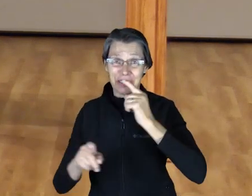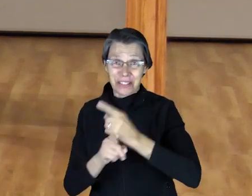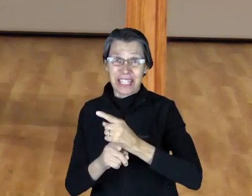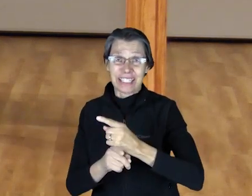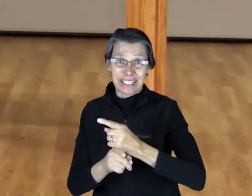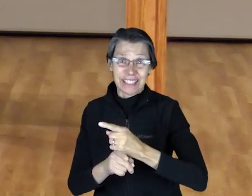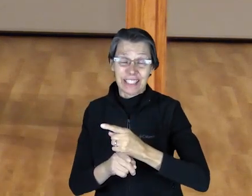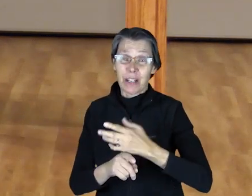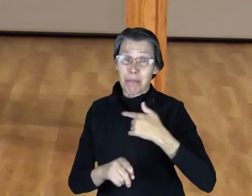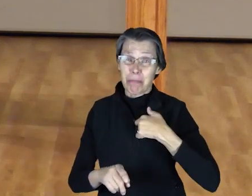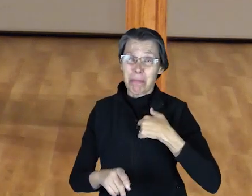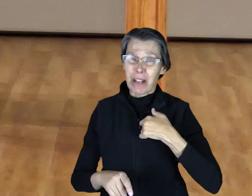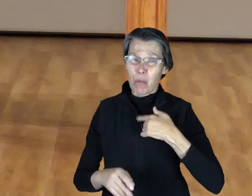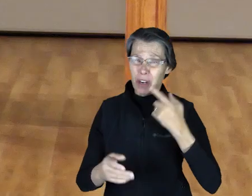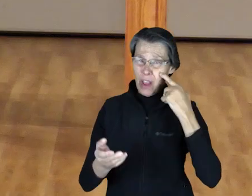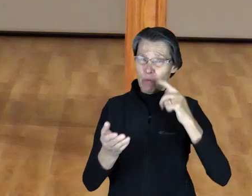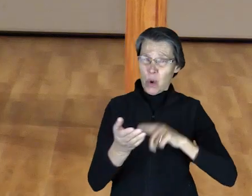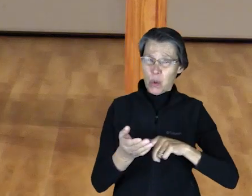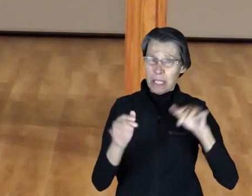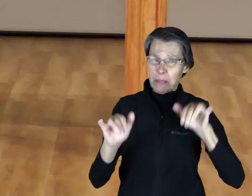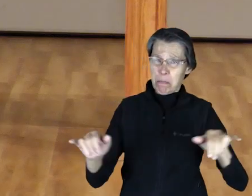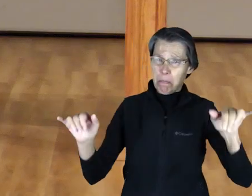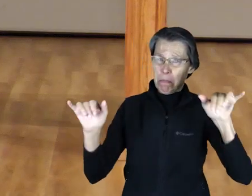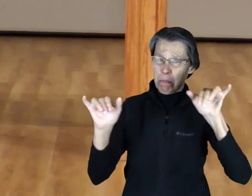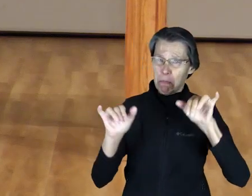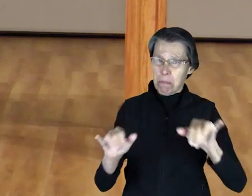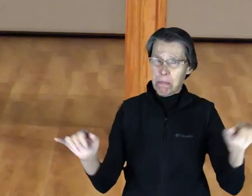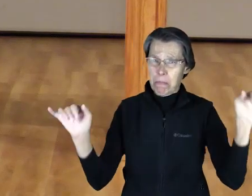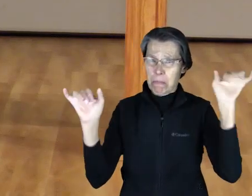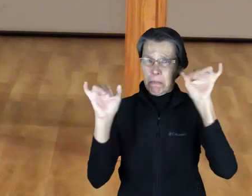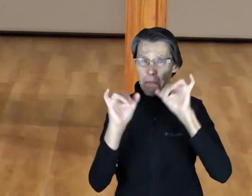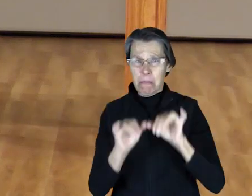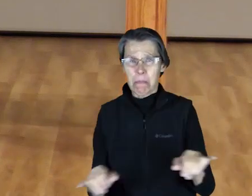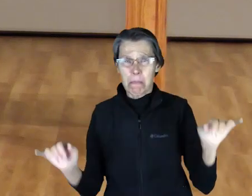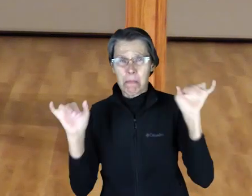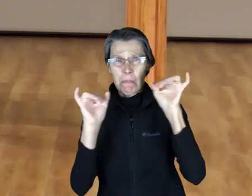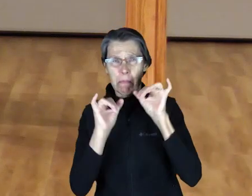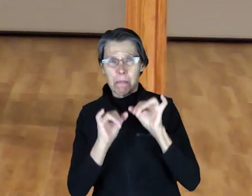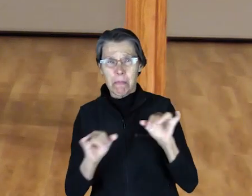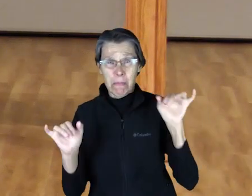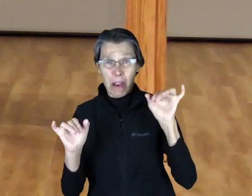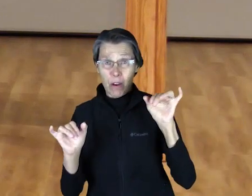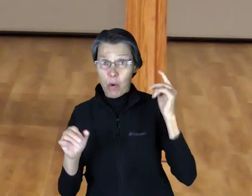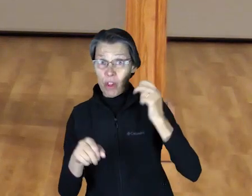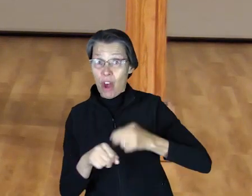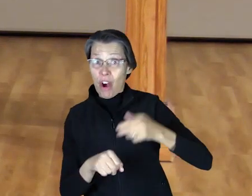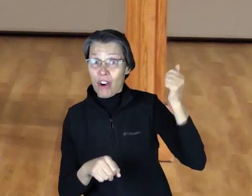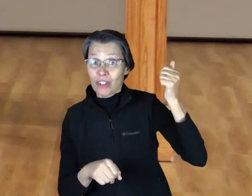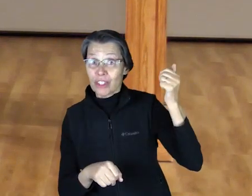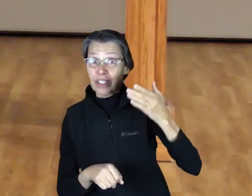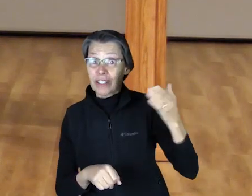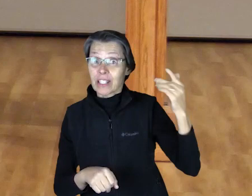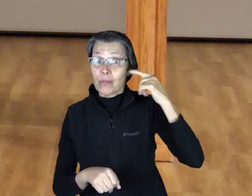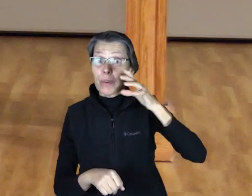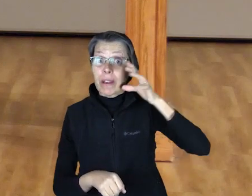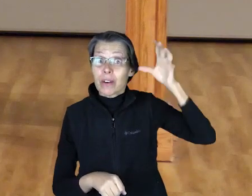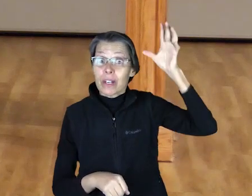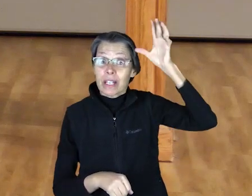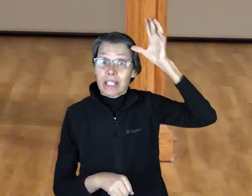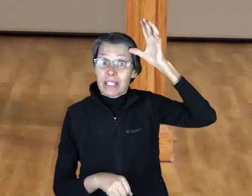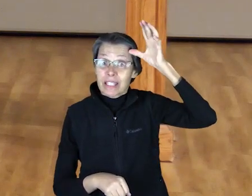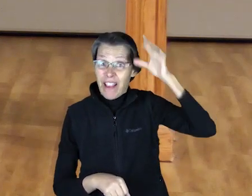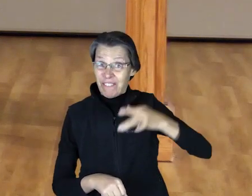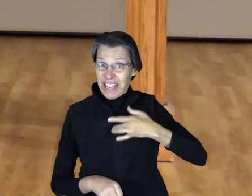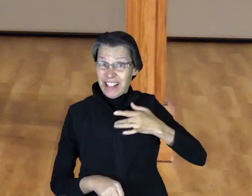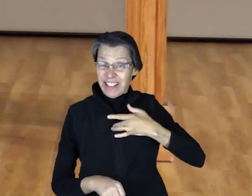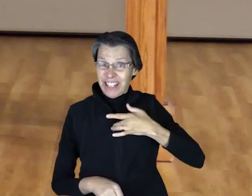think happens over and over again. I think that what one of the hardest things is for parents is